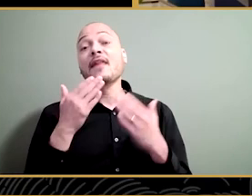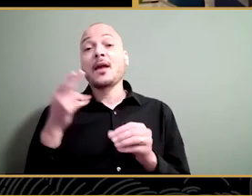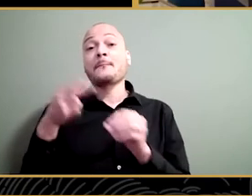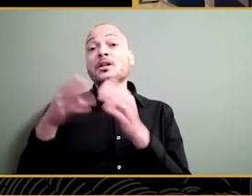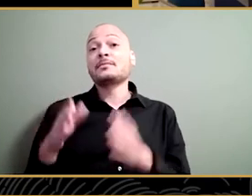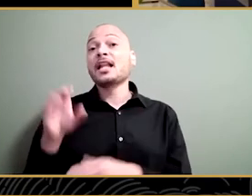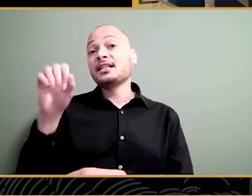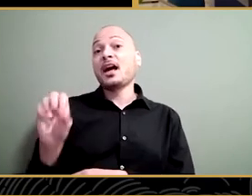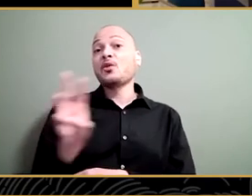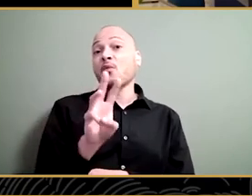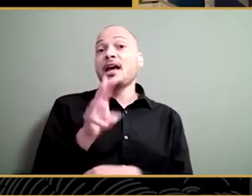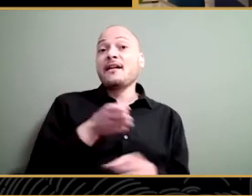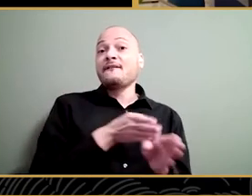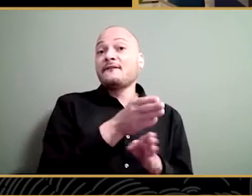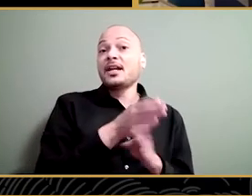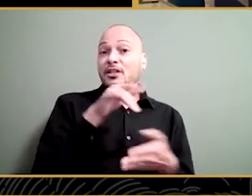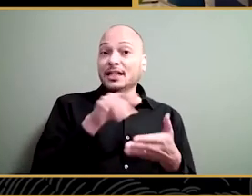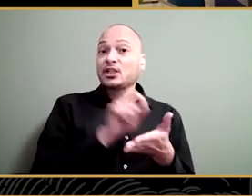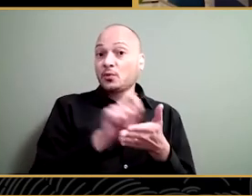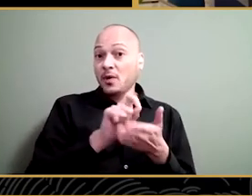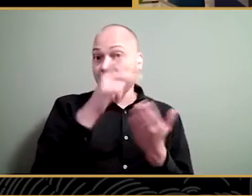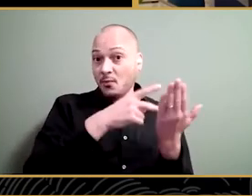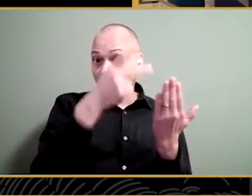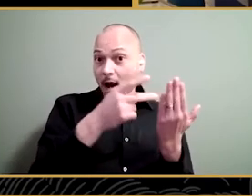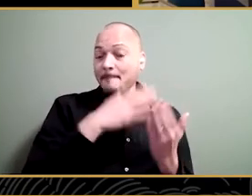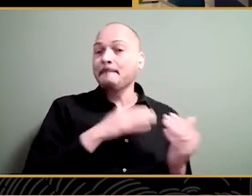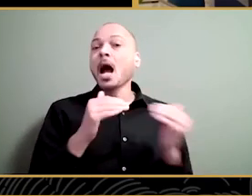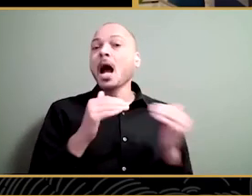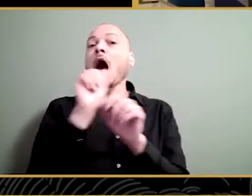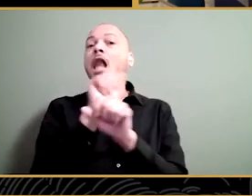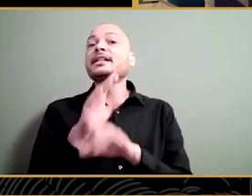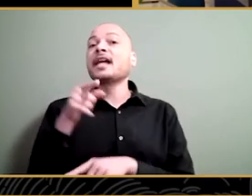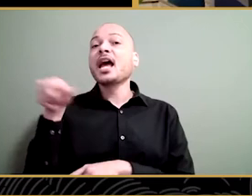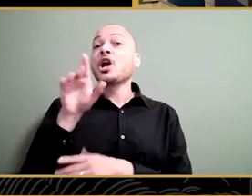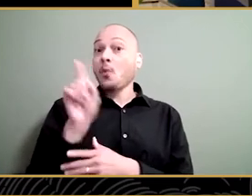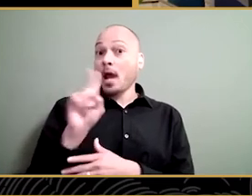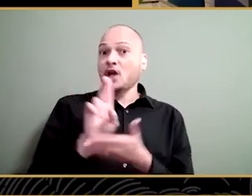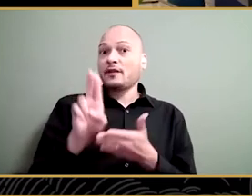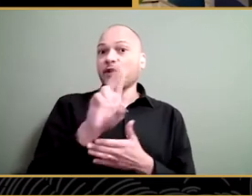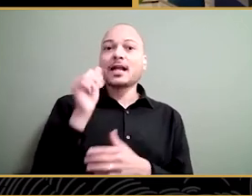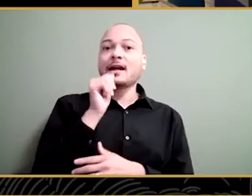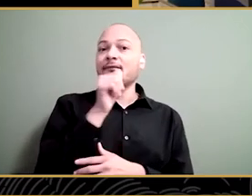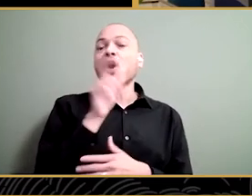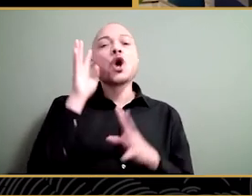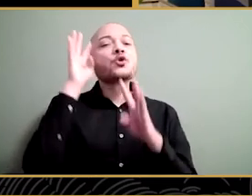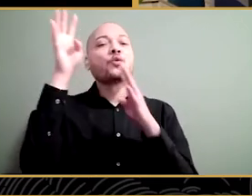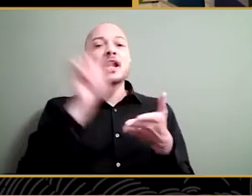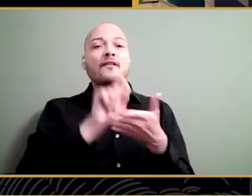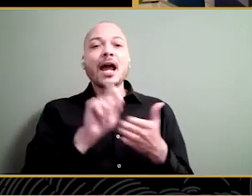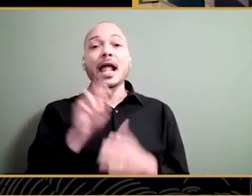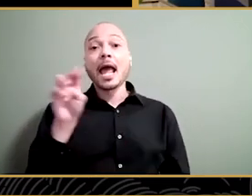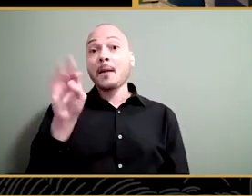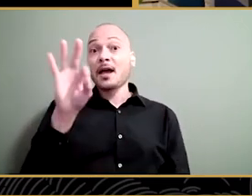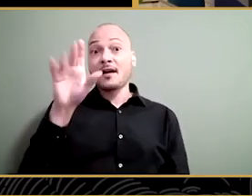participants in the Southwest Field Studies in Writing program And my colleagues at the University of Arizona's Creative Writing